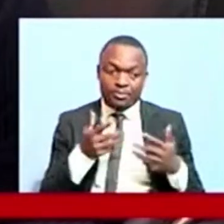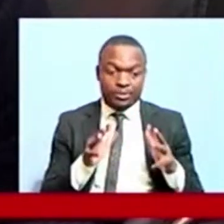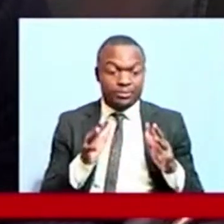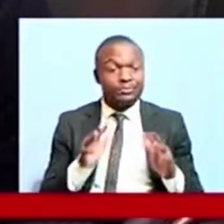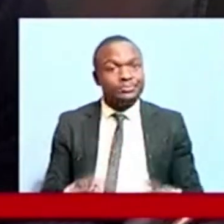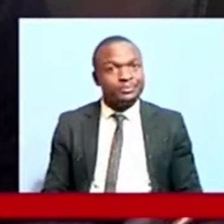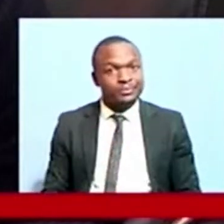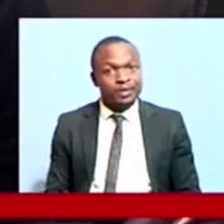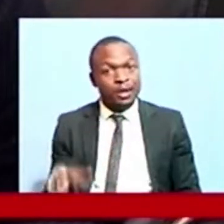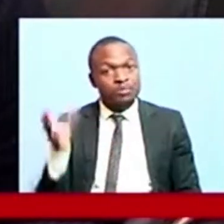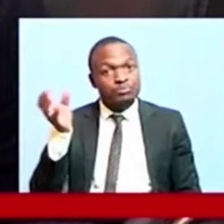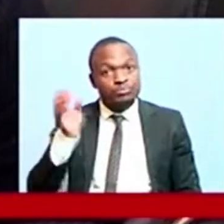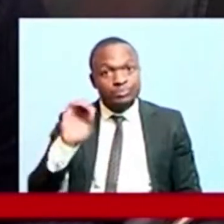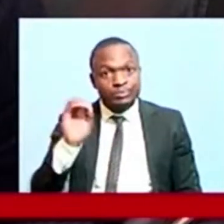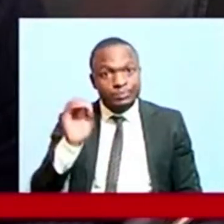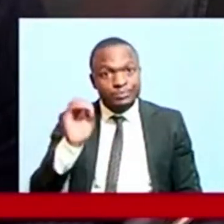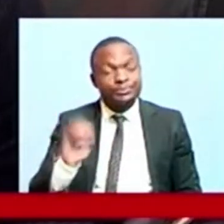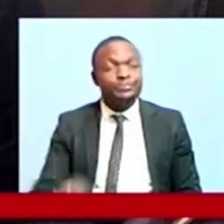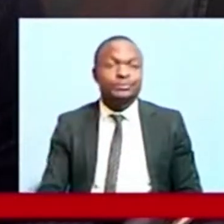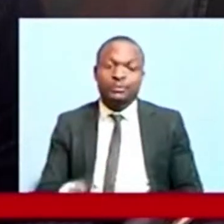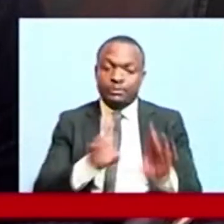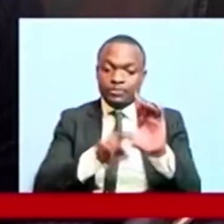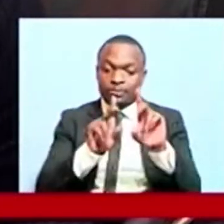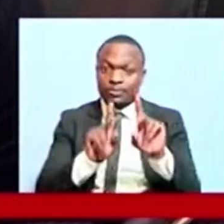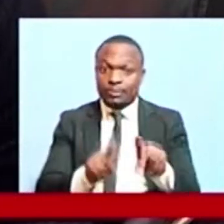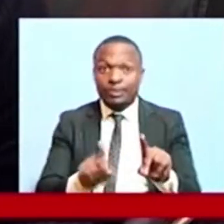It's 0, Chair,